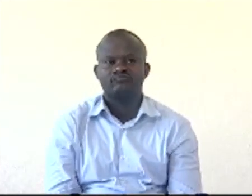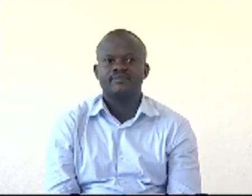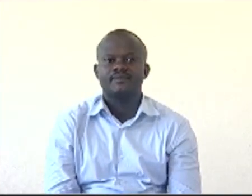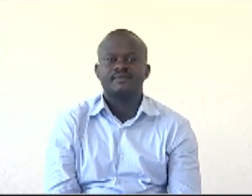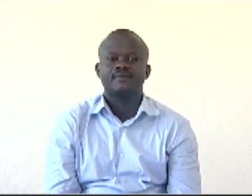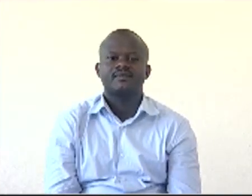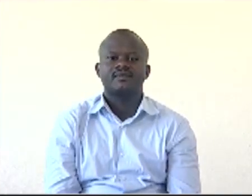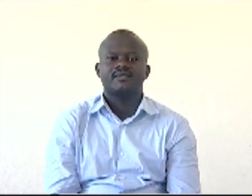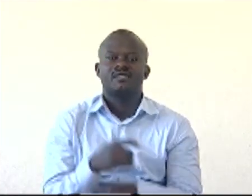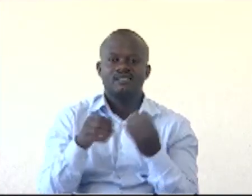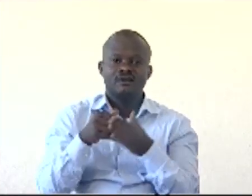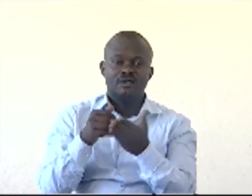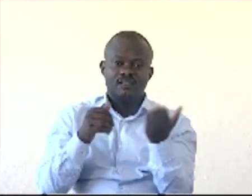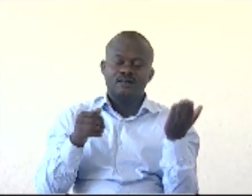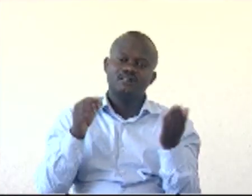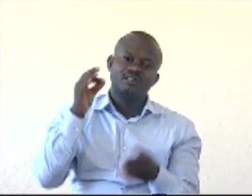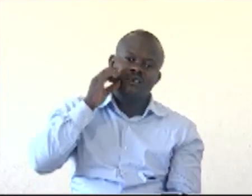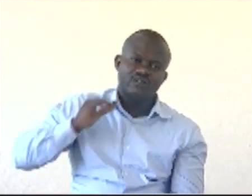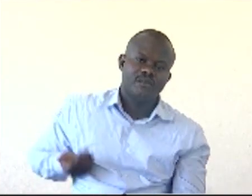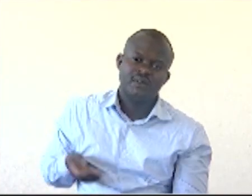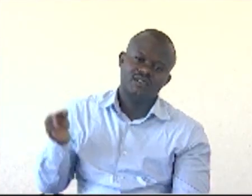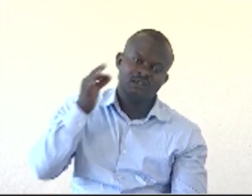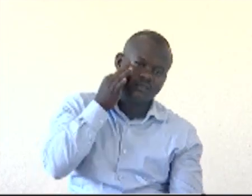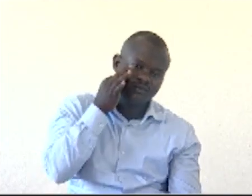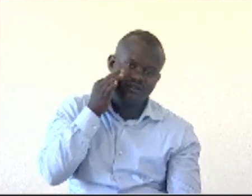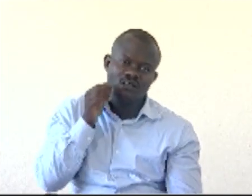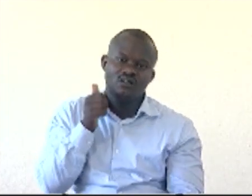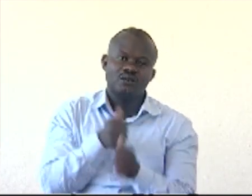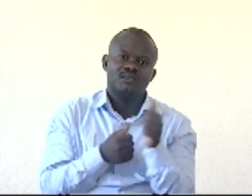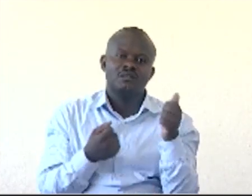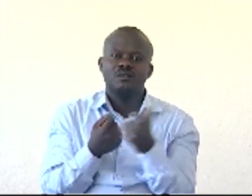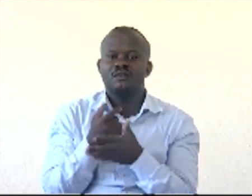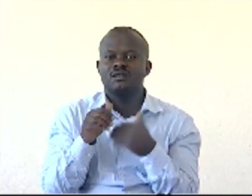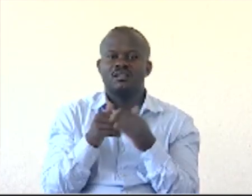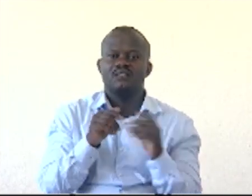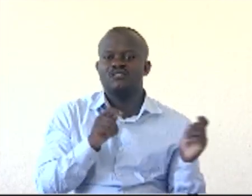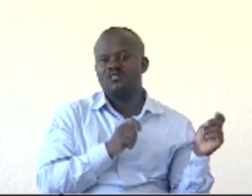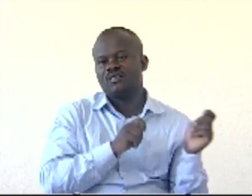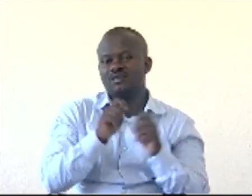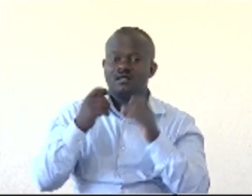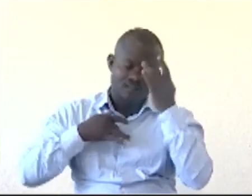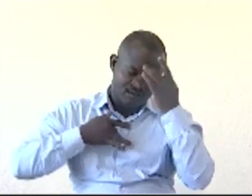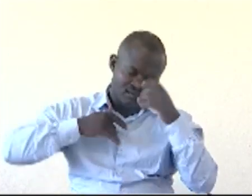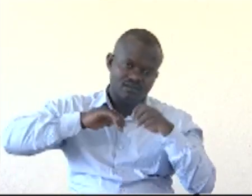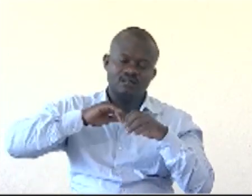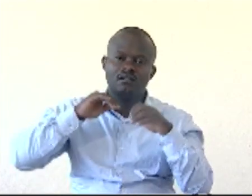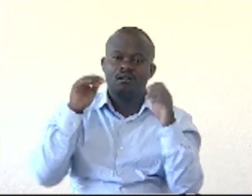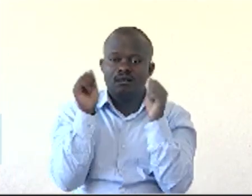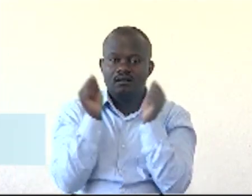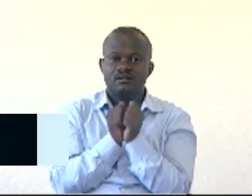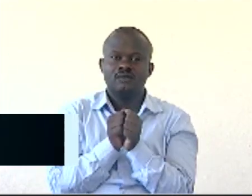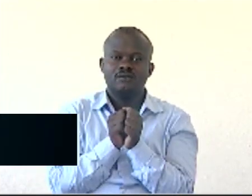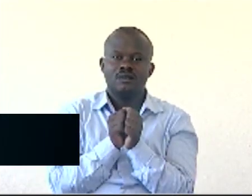This is female Anopheles mosquito, which causes or which can transmit malaria.